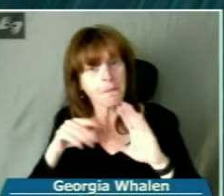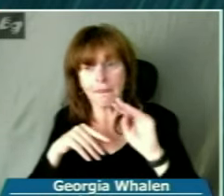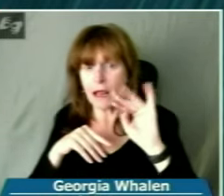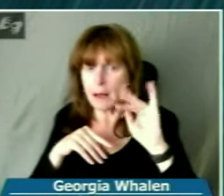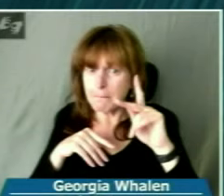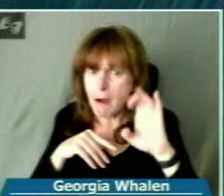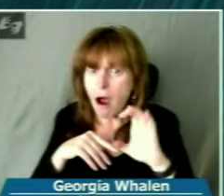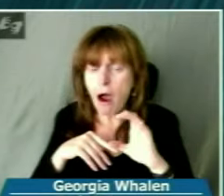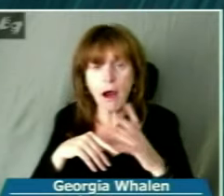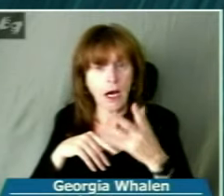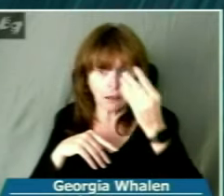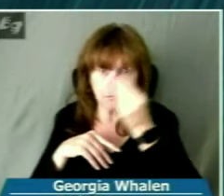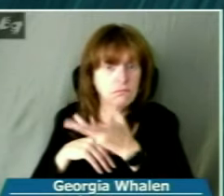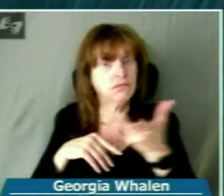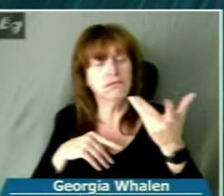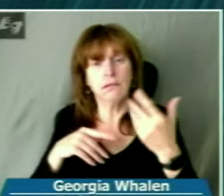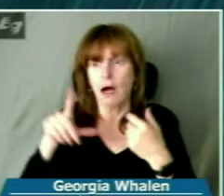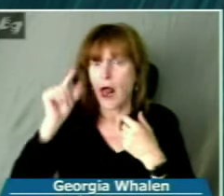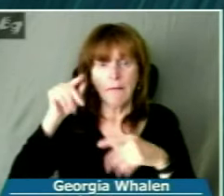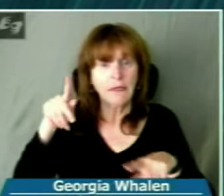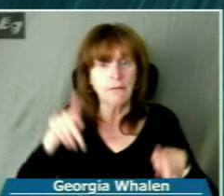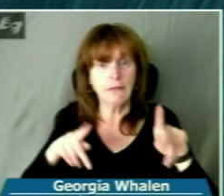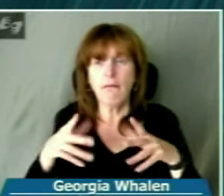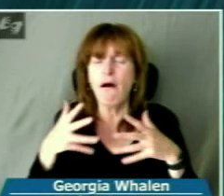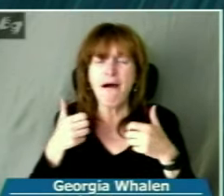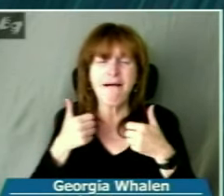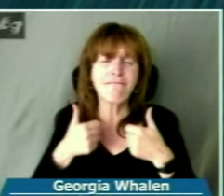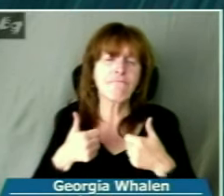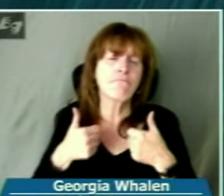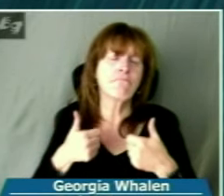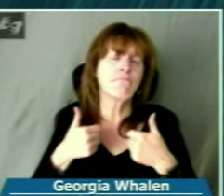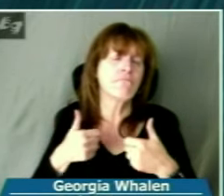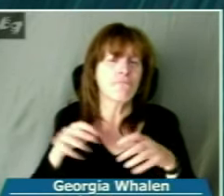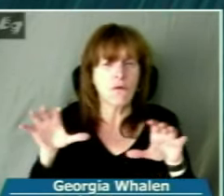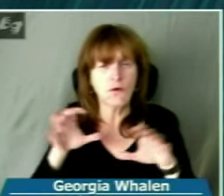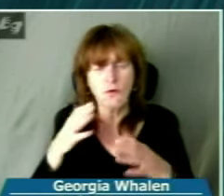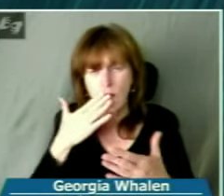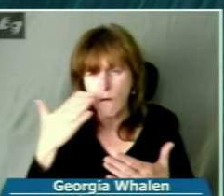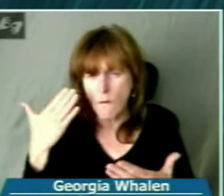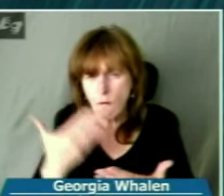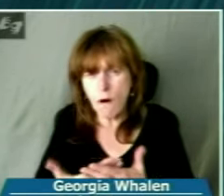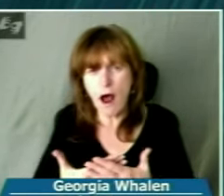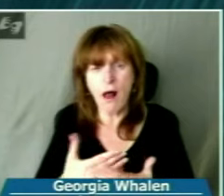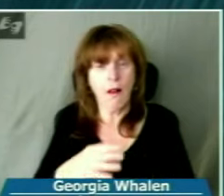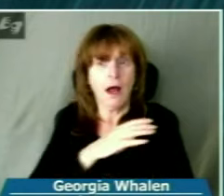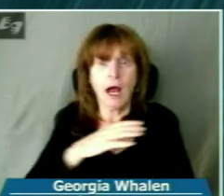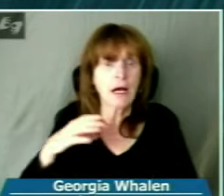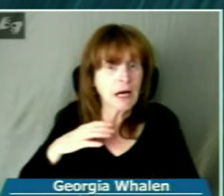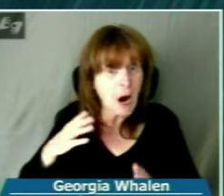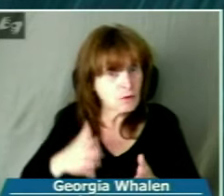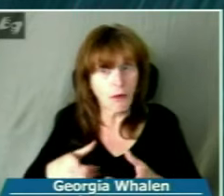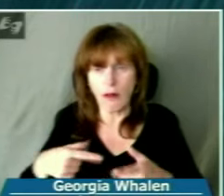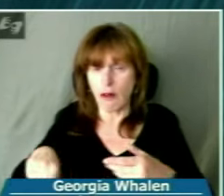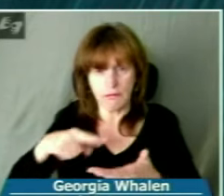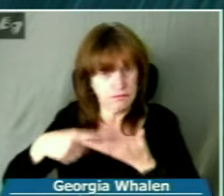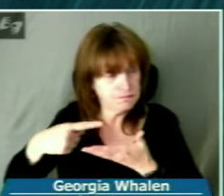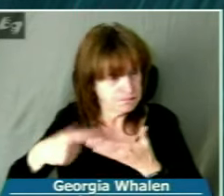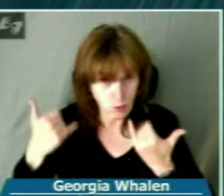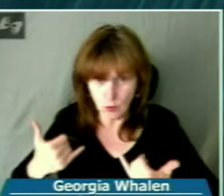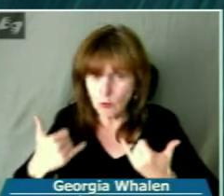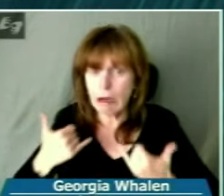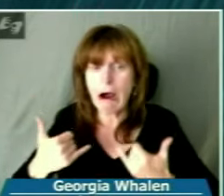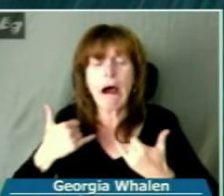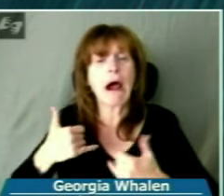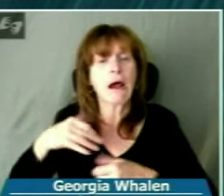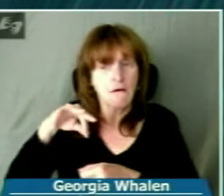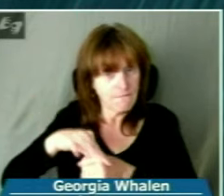Hamilton is doing well. There's a number of things we can talk about later about council and the recommendations that were made today, but I'll start there and I'll